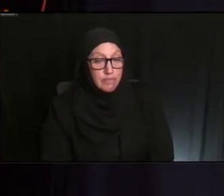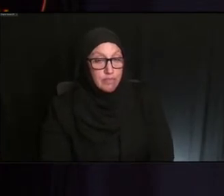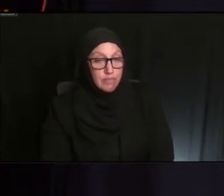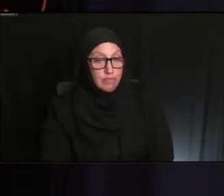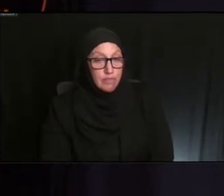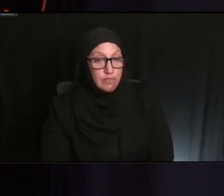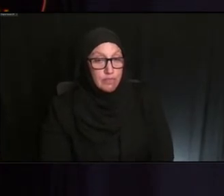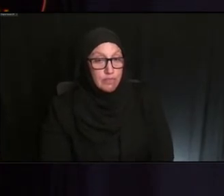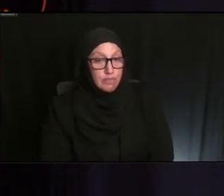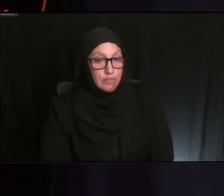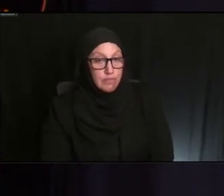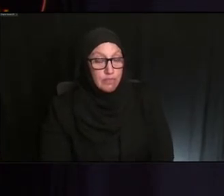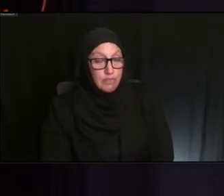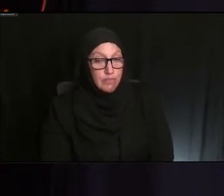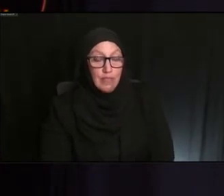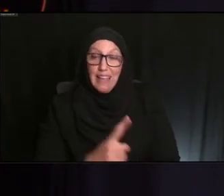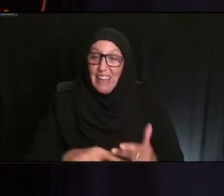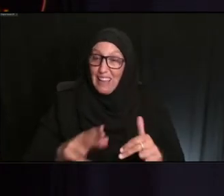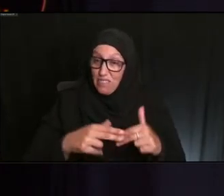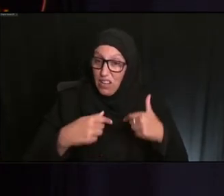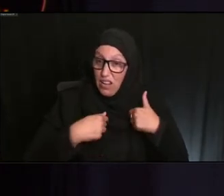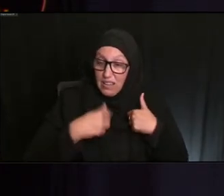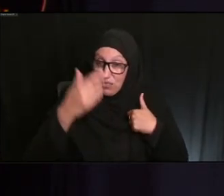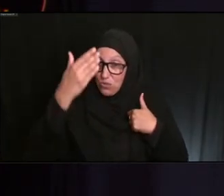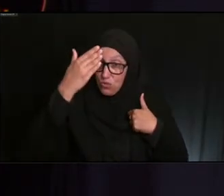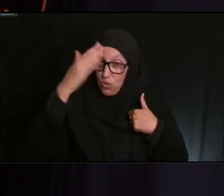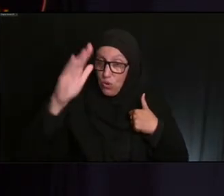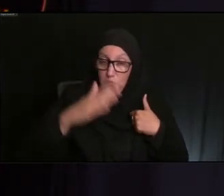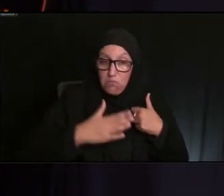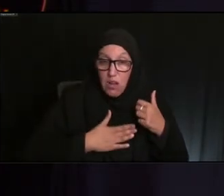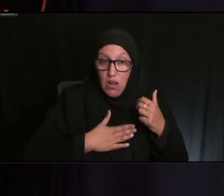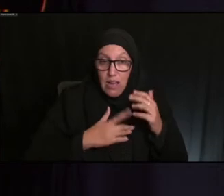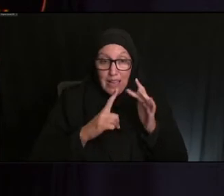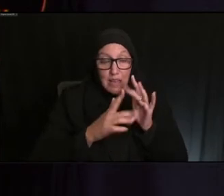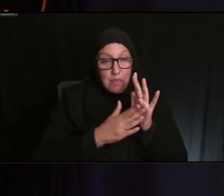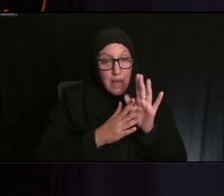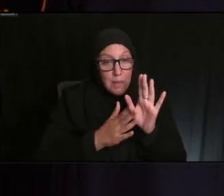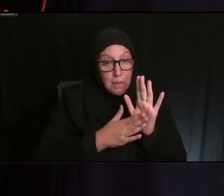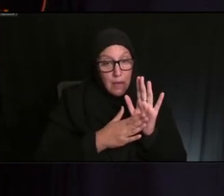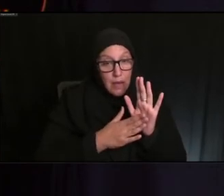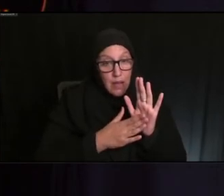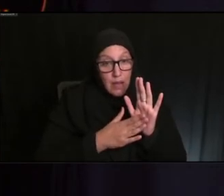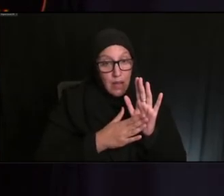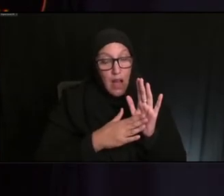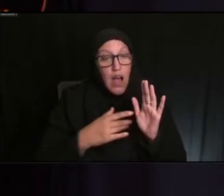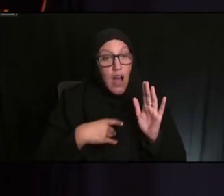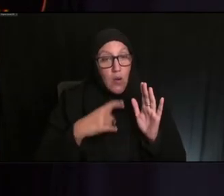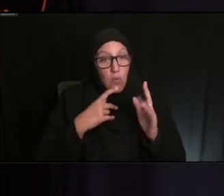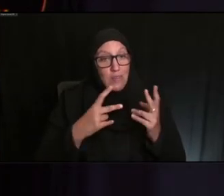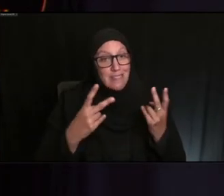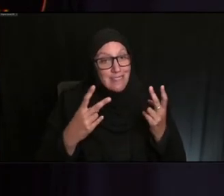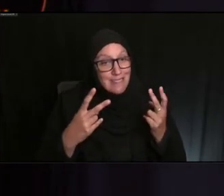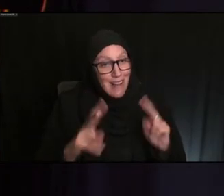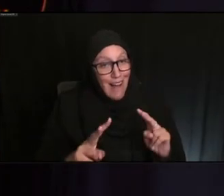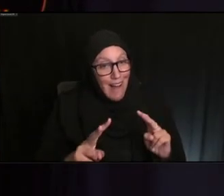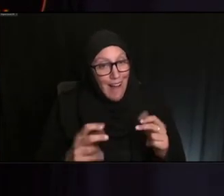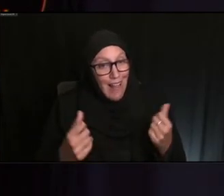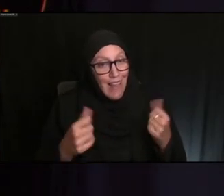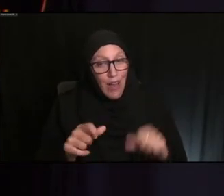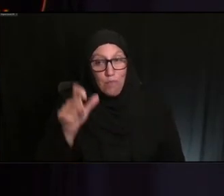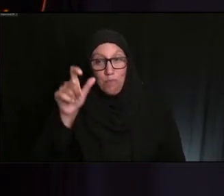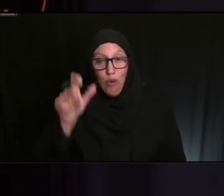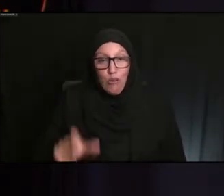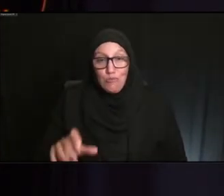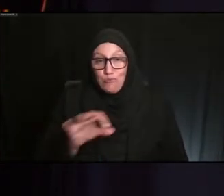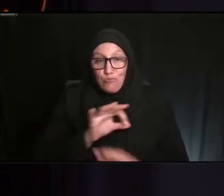If I don't know my imam, I will die the death of an unbeliever, the death of